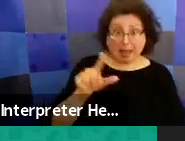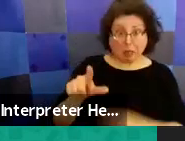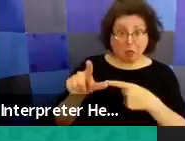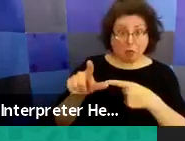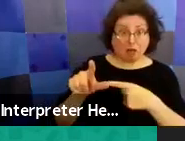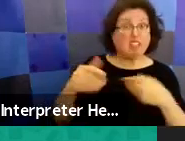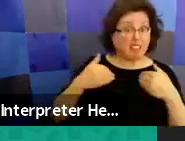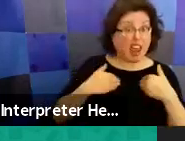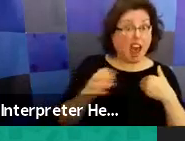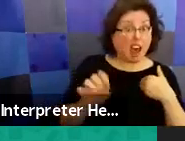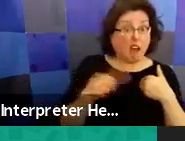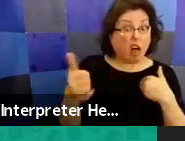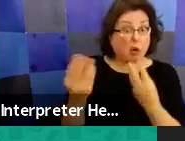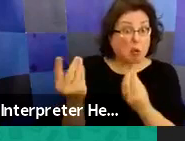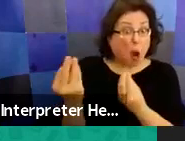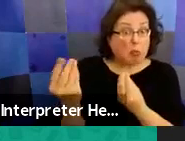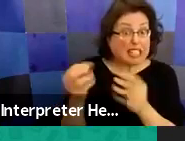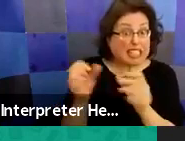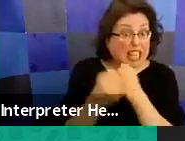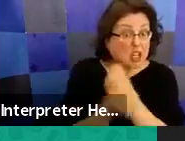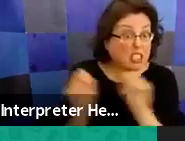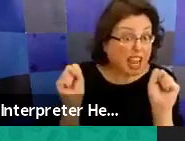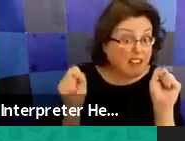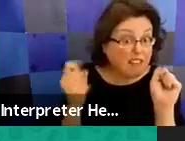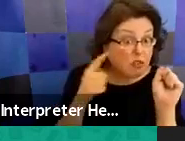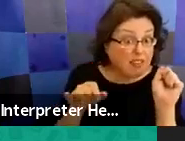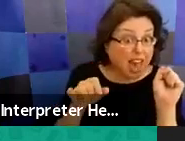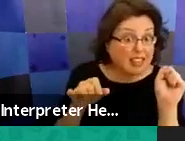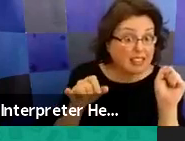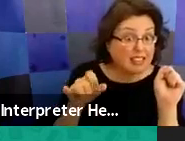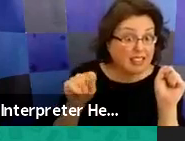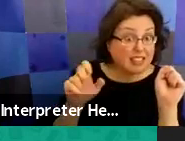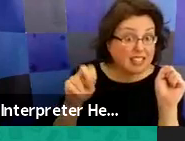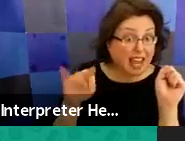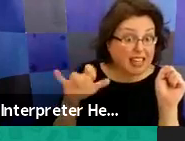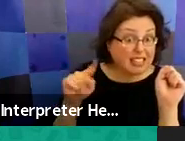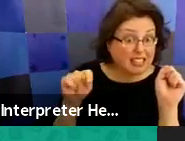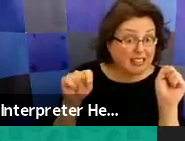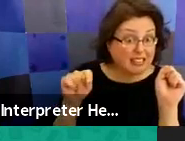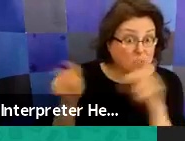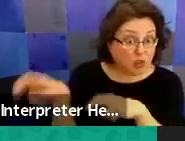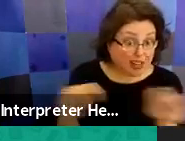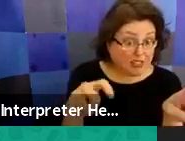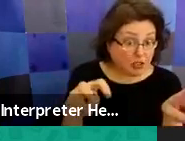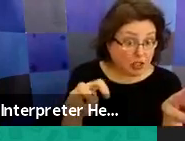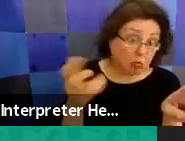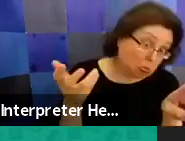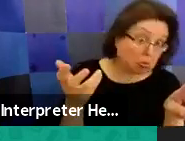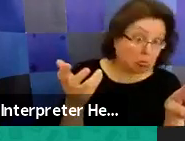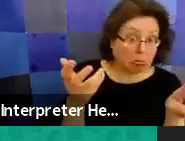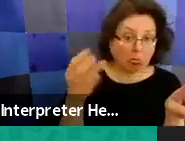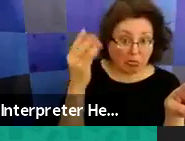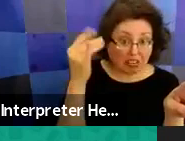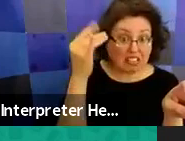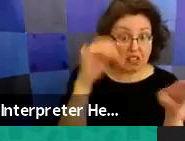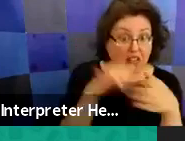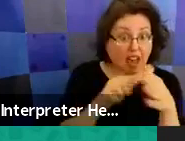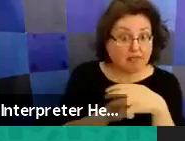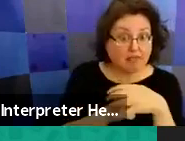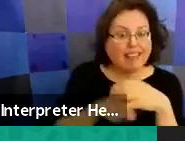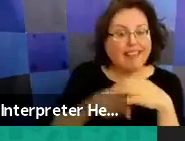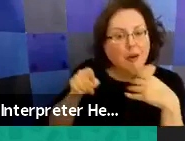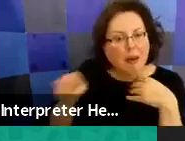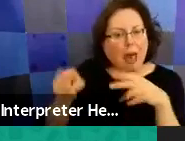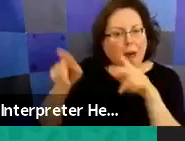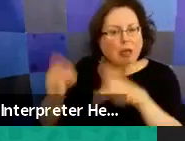other properties that are safe for the tenant to transfer to? That's one consideration. When we're considering that the tenant needs